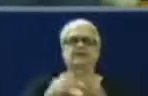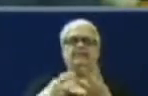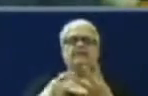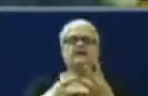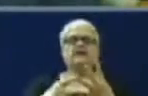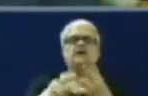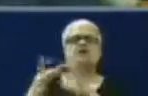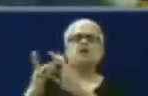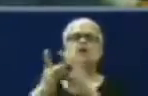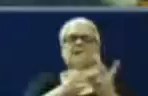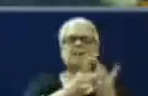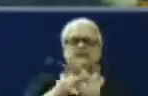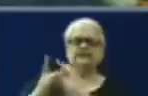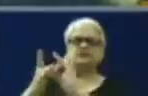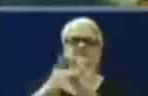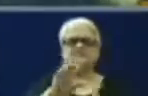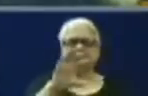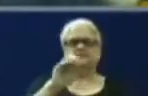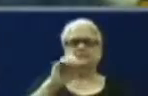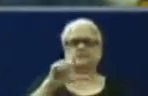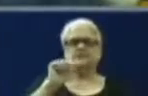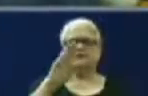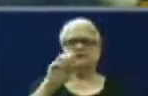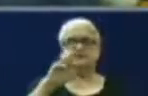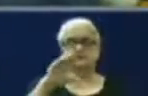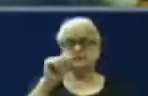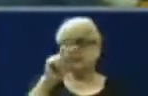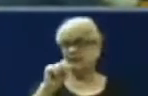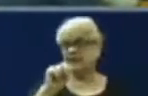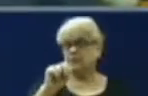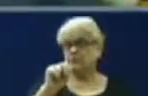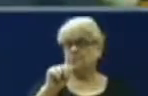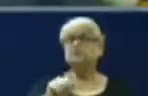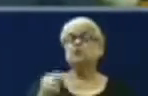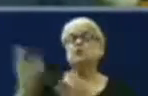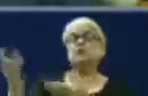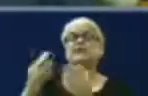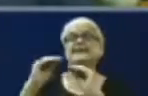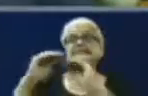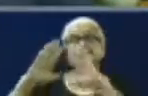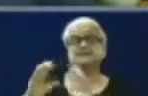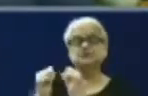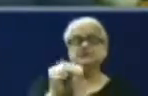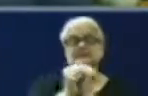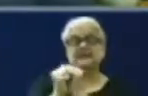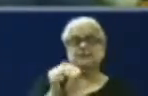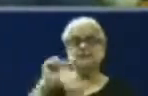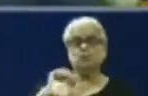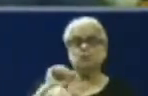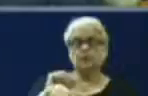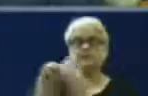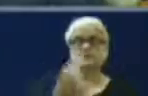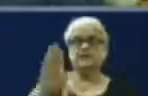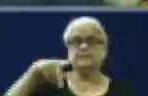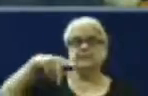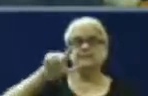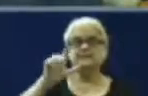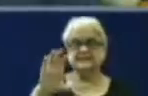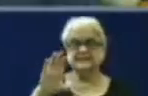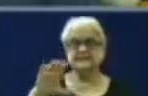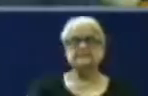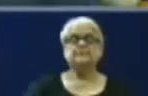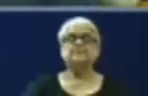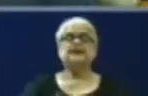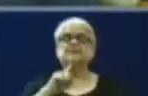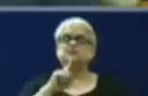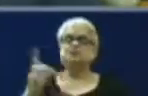on collaboration. We're getting everybody on the same page. We're bringing our teachers together to work, develop their PLCs, develop that true